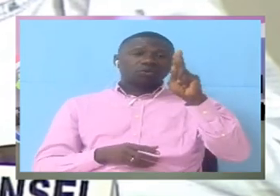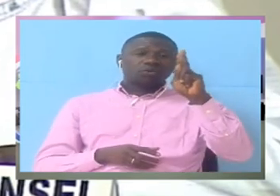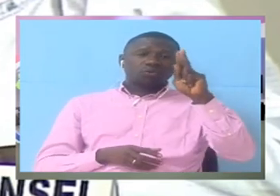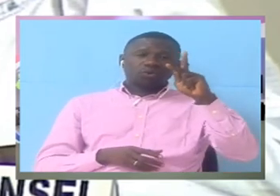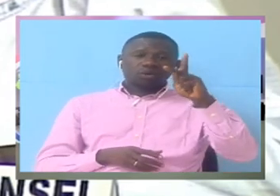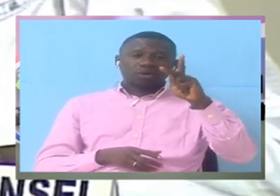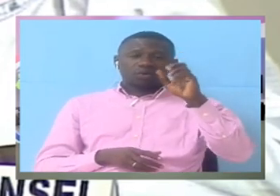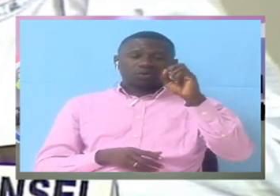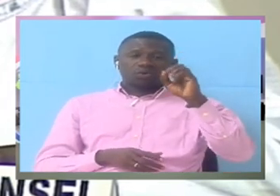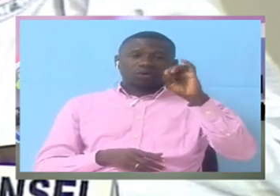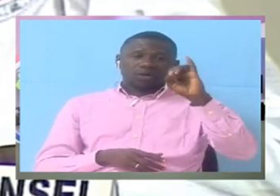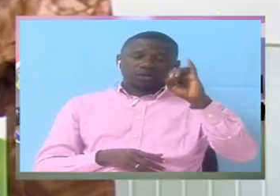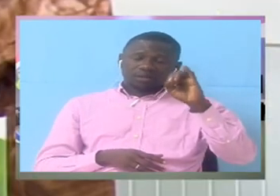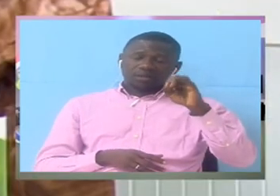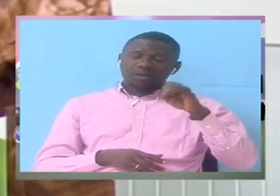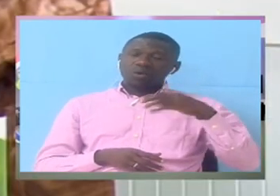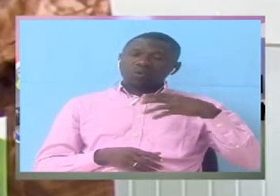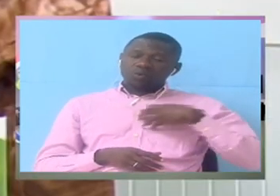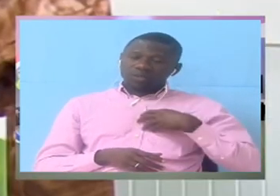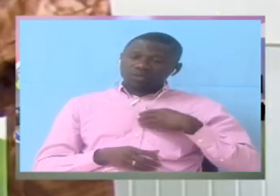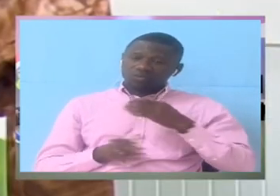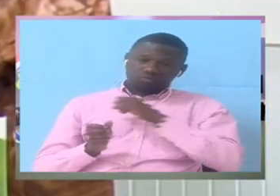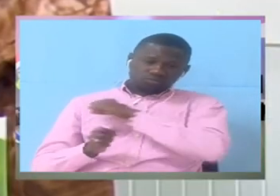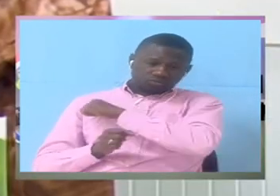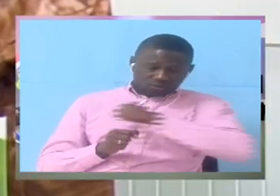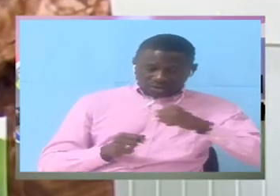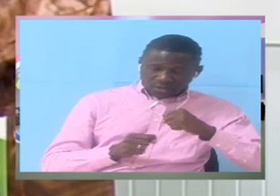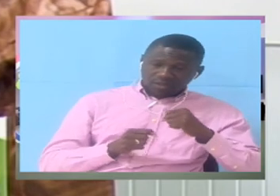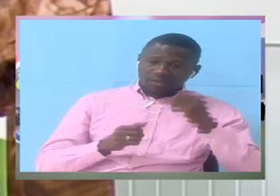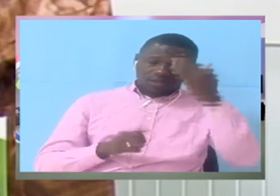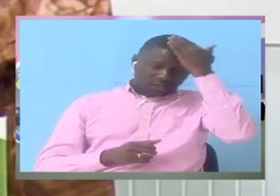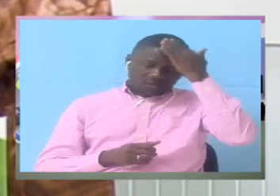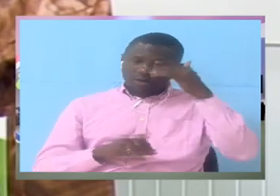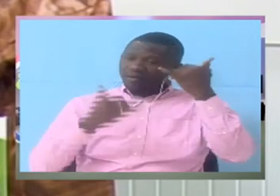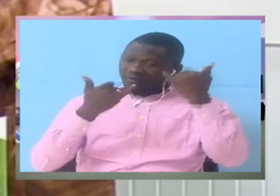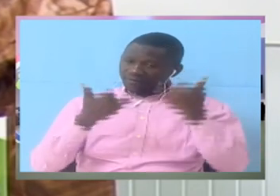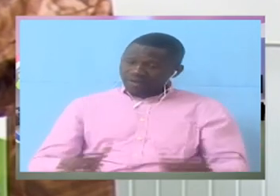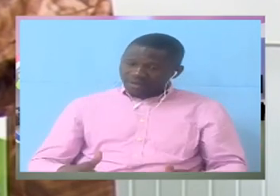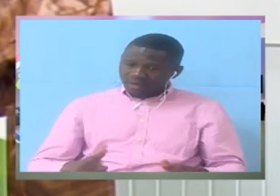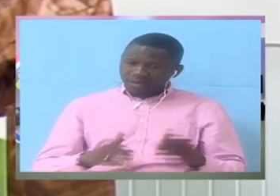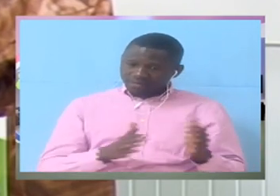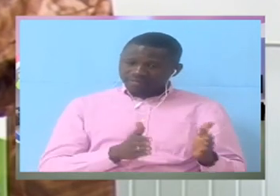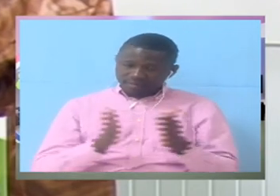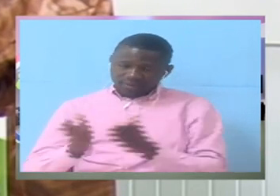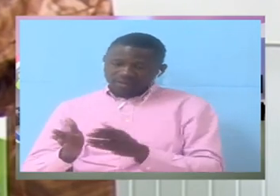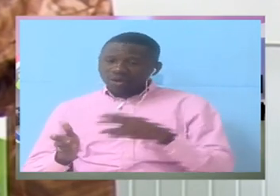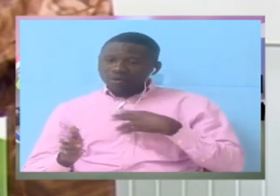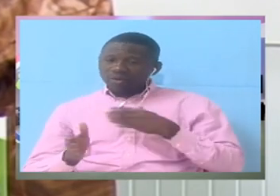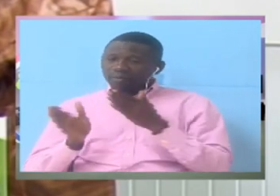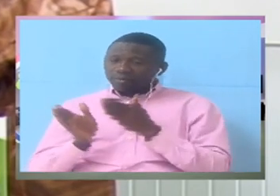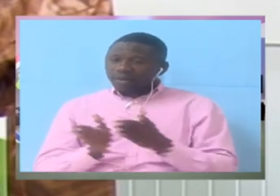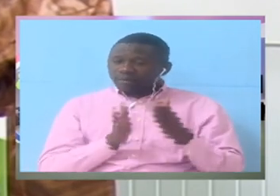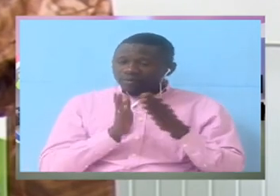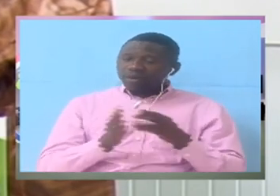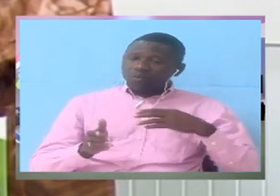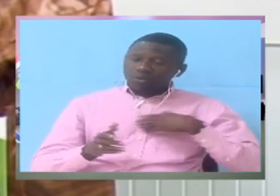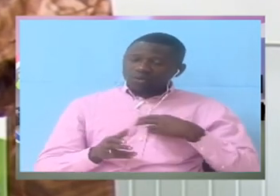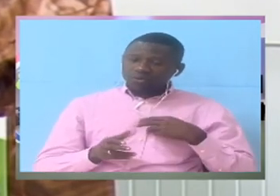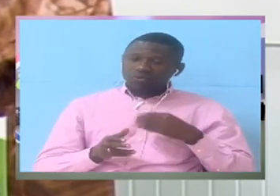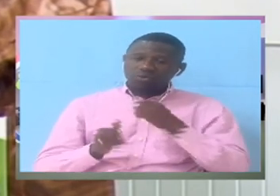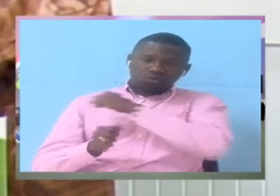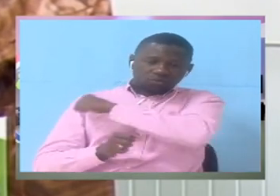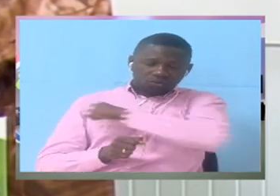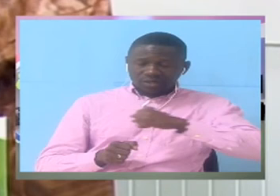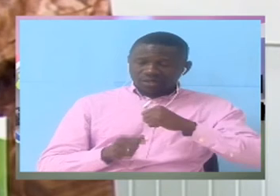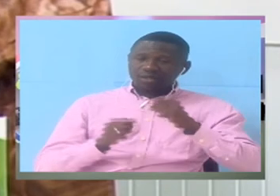He now wants to overthrow Yaya Jammeh. Sila laftanu ka Jawara kudeta wo tinyata. Anata murum ko te kalafika Yaya Jammeh fanan kudeta. Ansi kuma